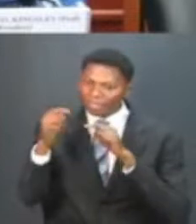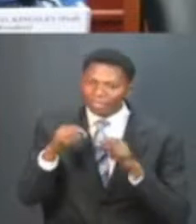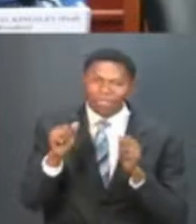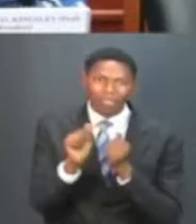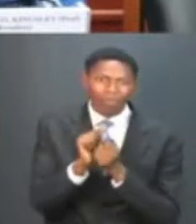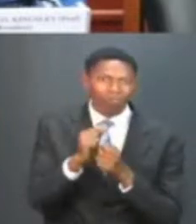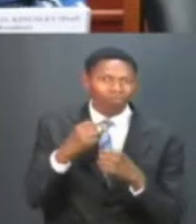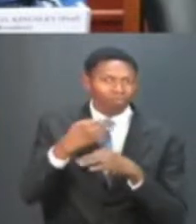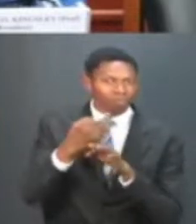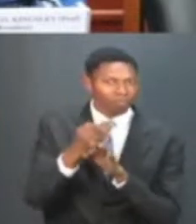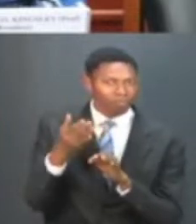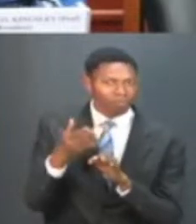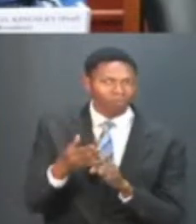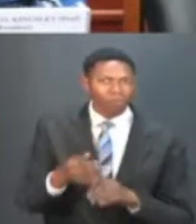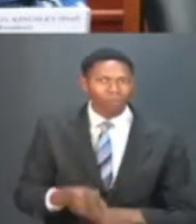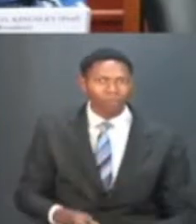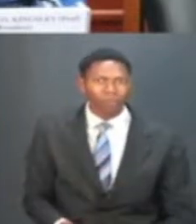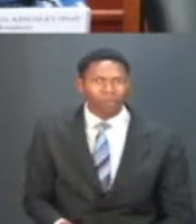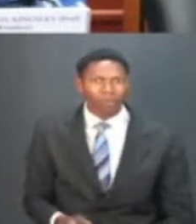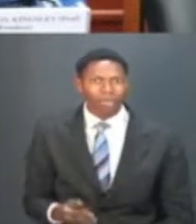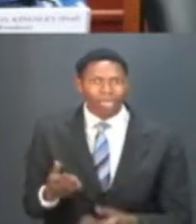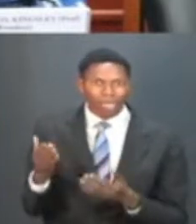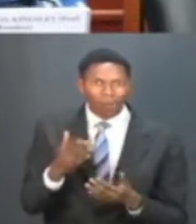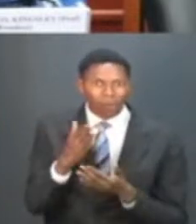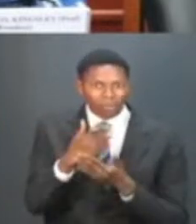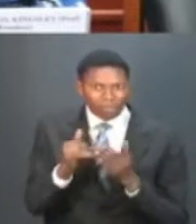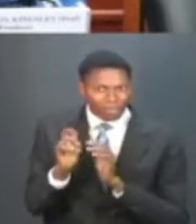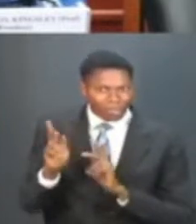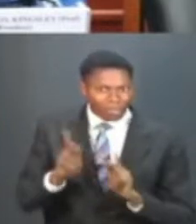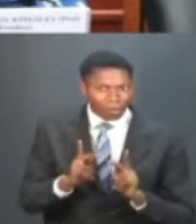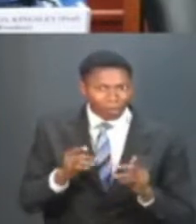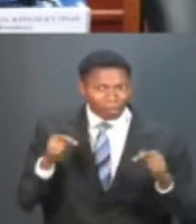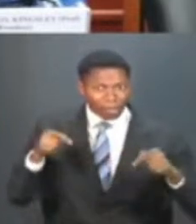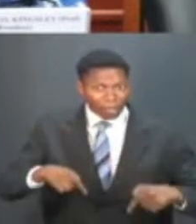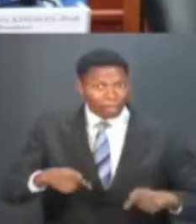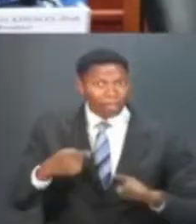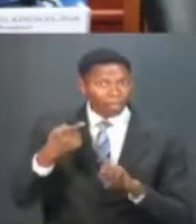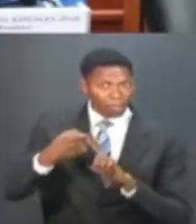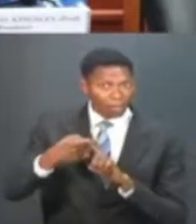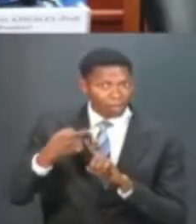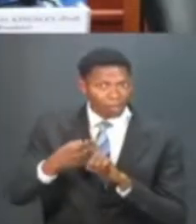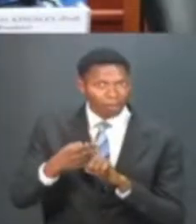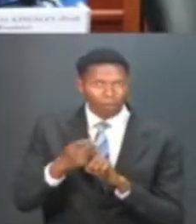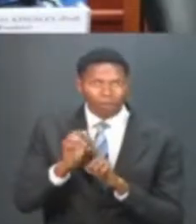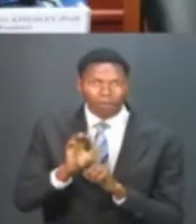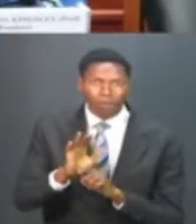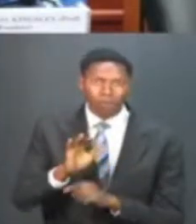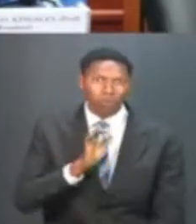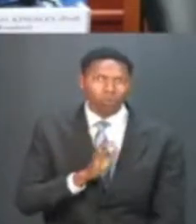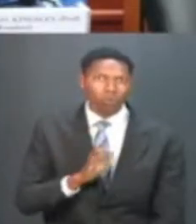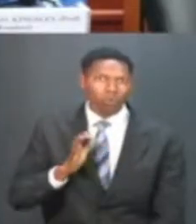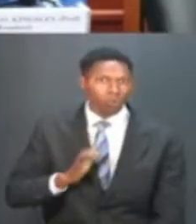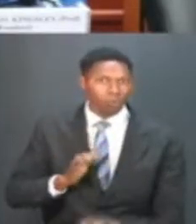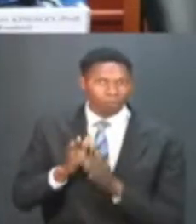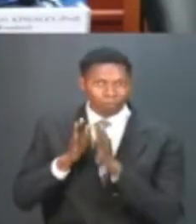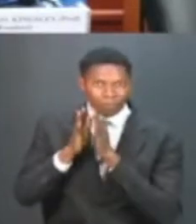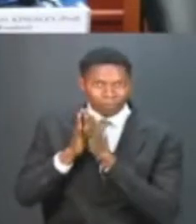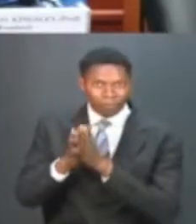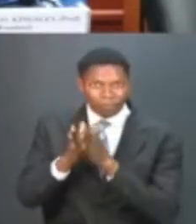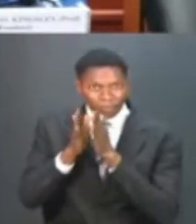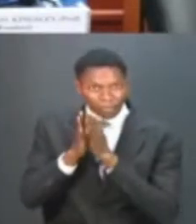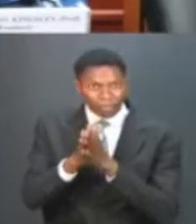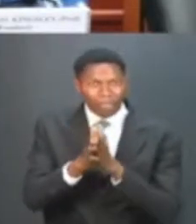Mr. Speaker, they are coming with a formula probably this month, and your committee would ask them that when